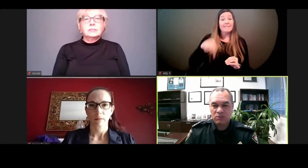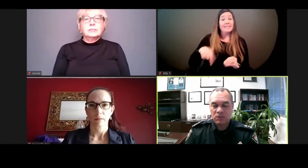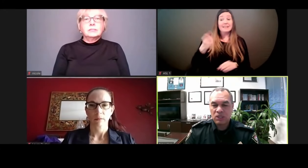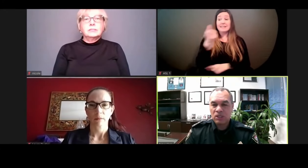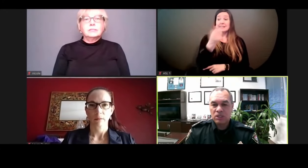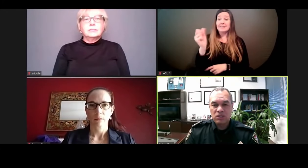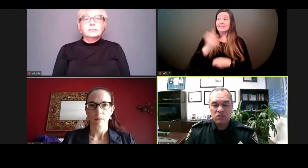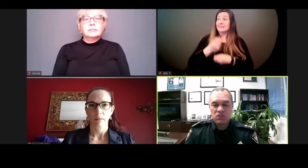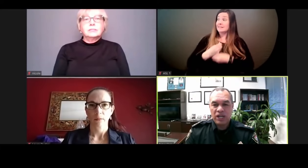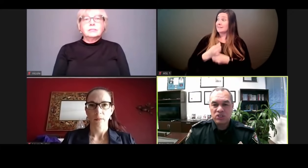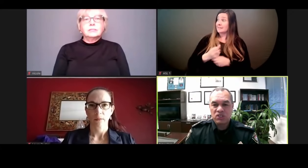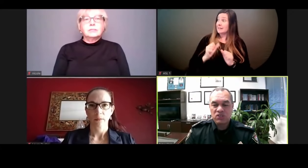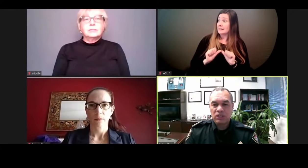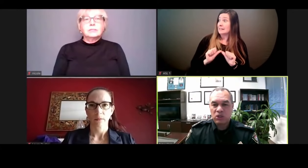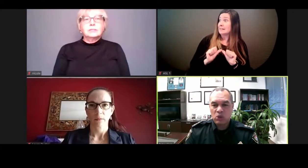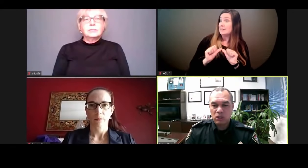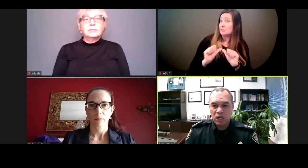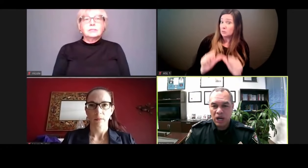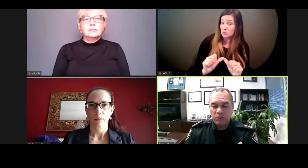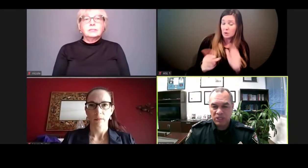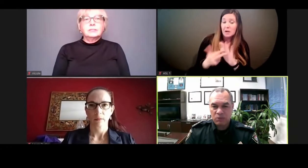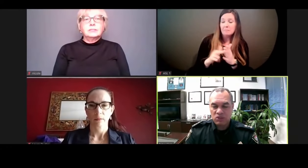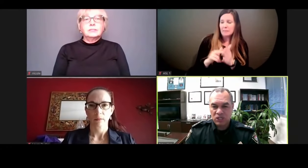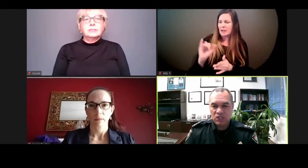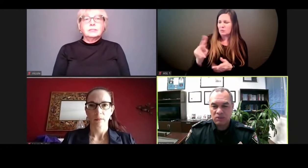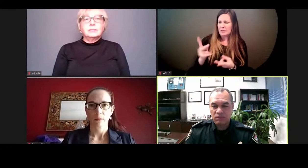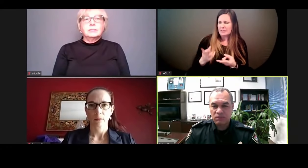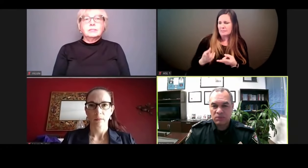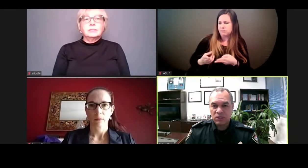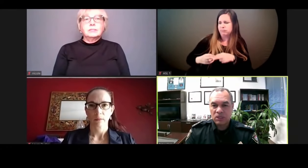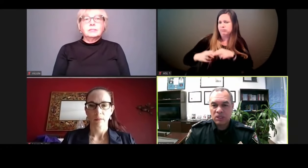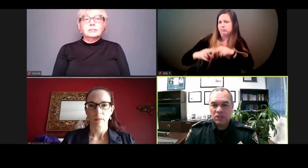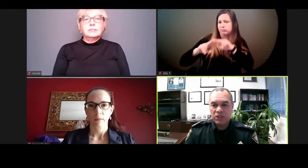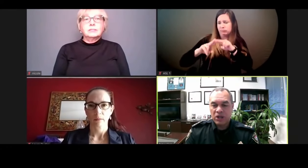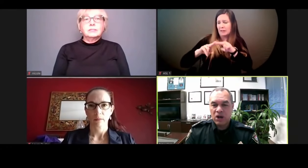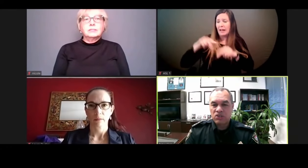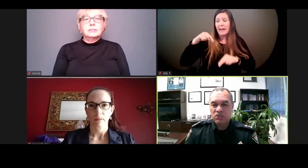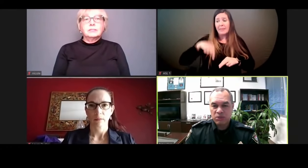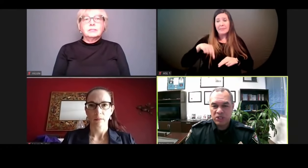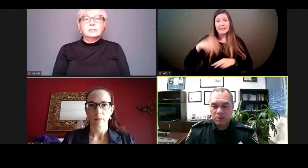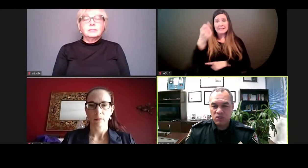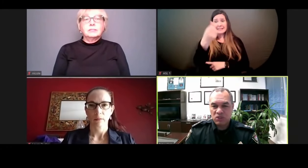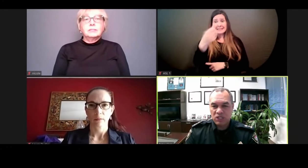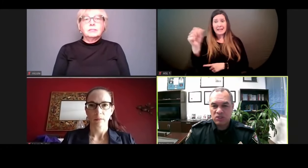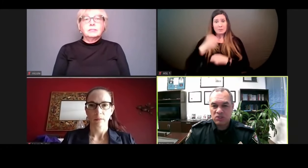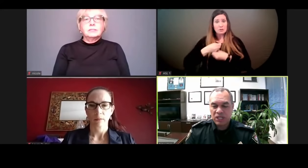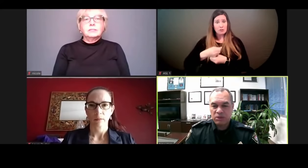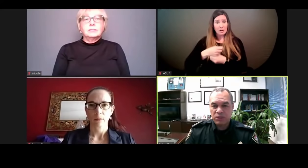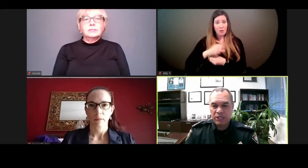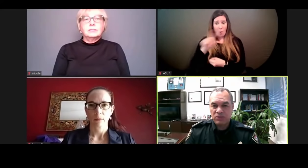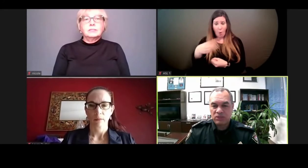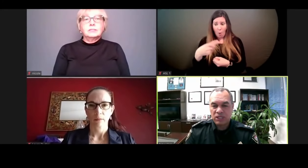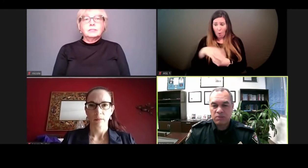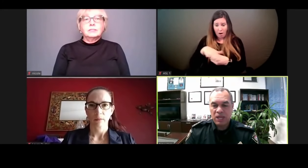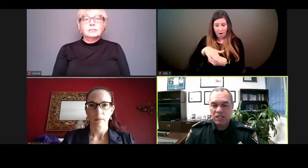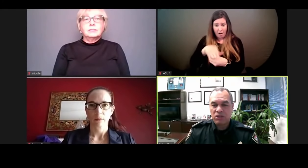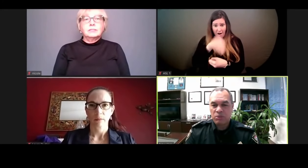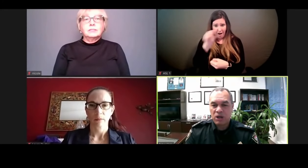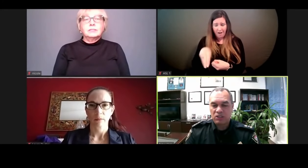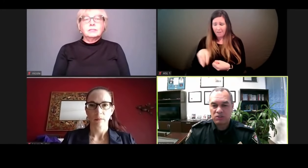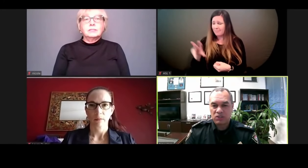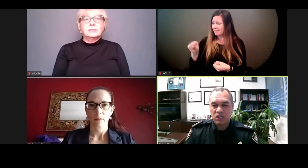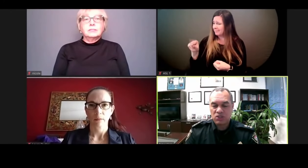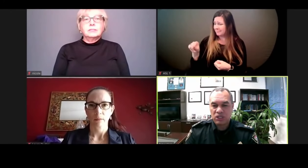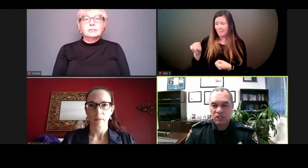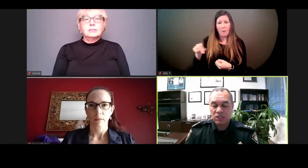it. This is not just a local Ottawa demonstration. There are similar demonstrations taking place in many other